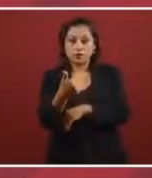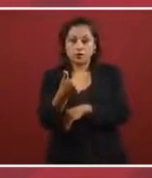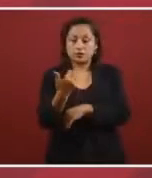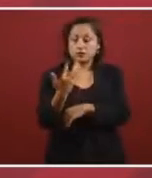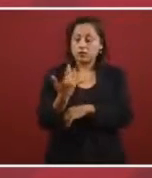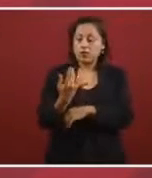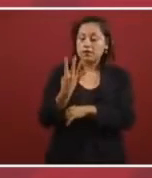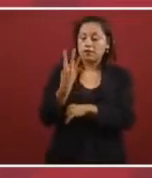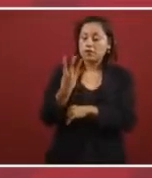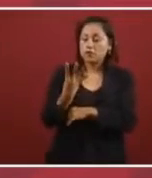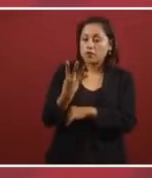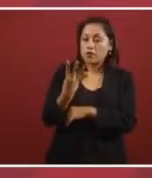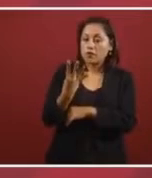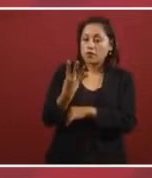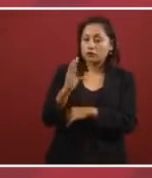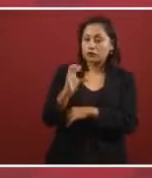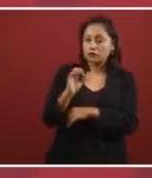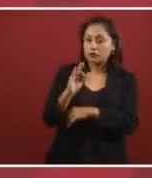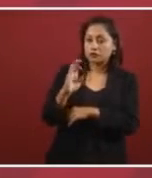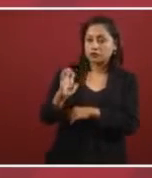been,